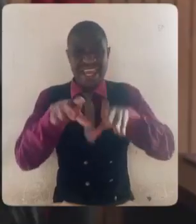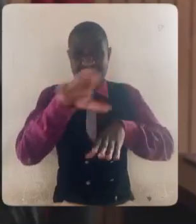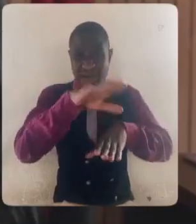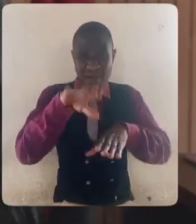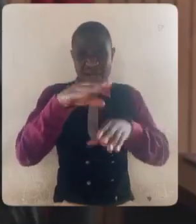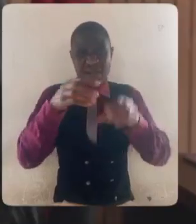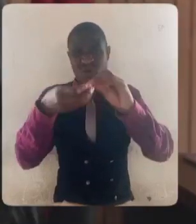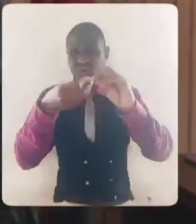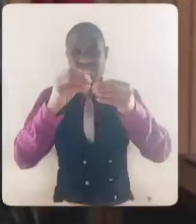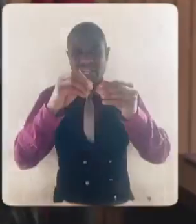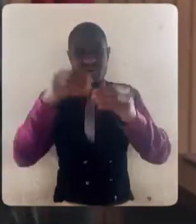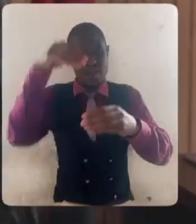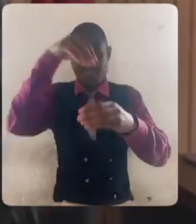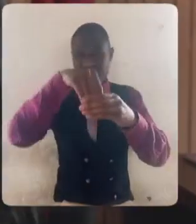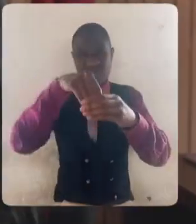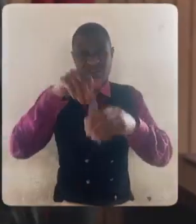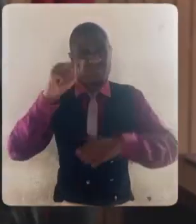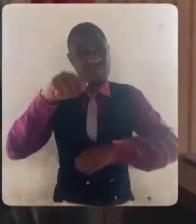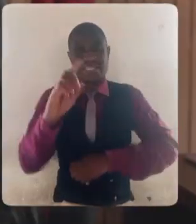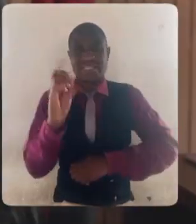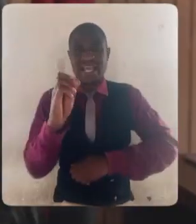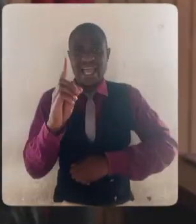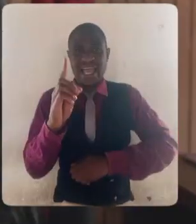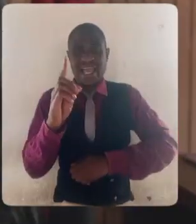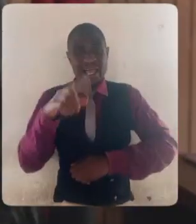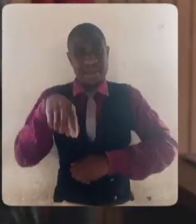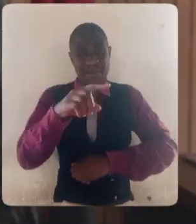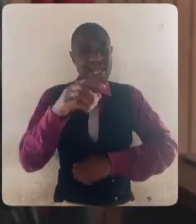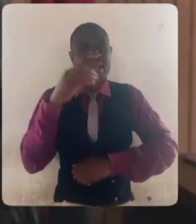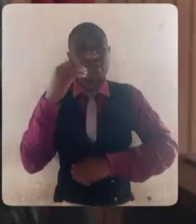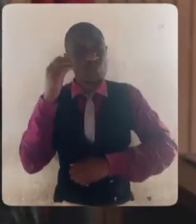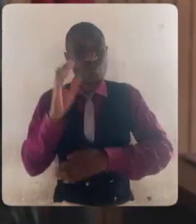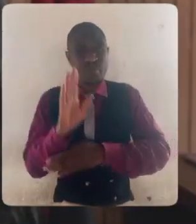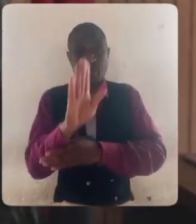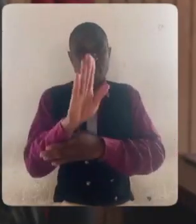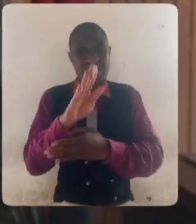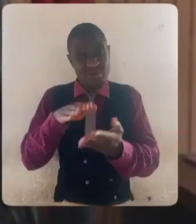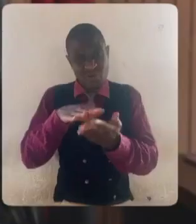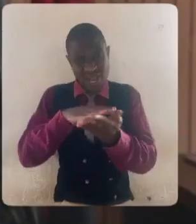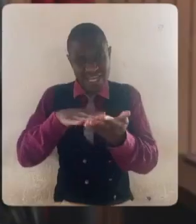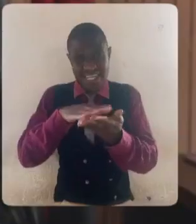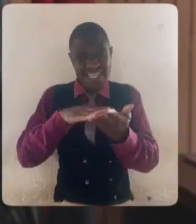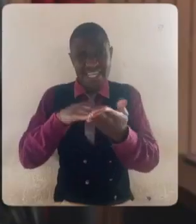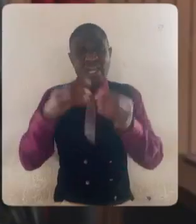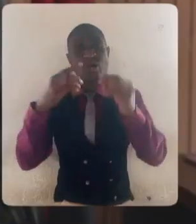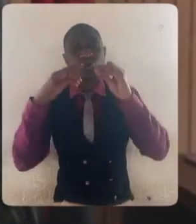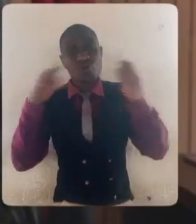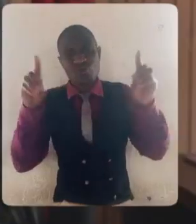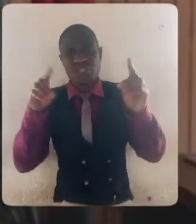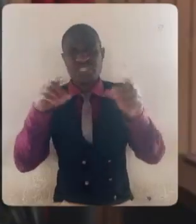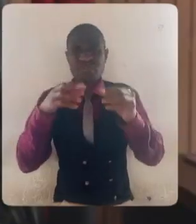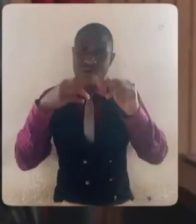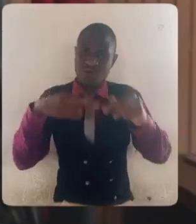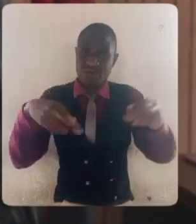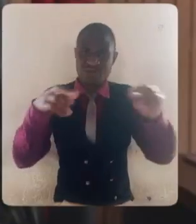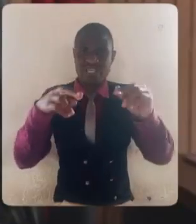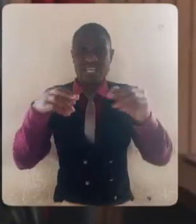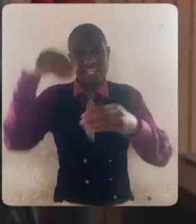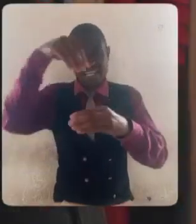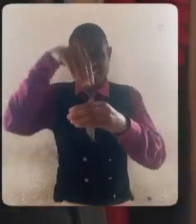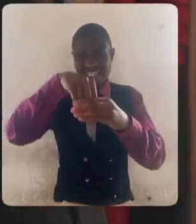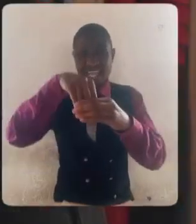to continue preaching messages of harmony, tolerance, and national cohesion during this critical